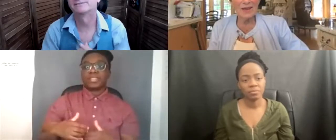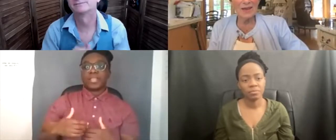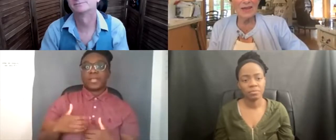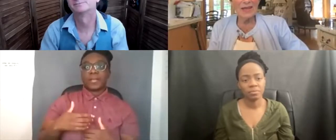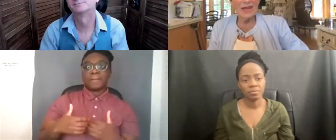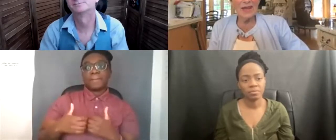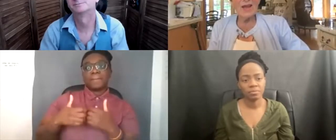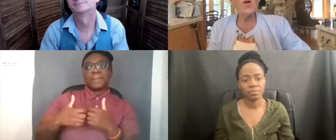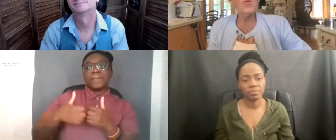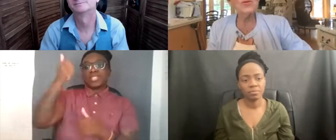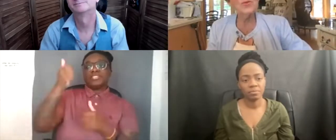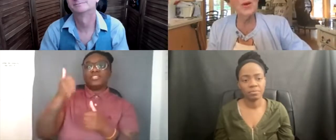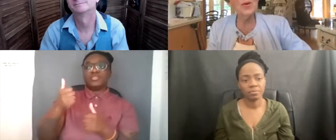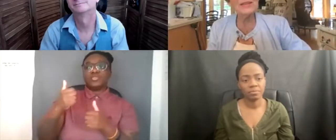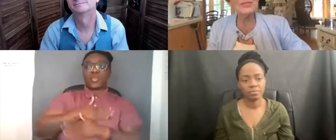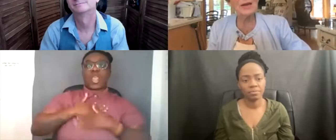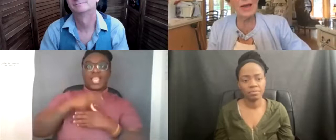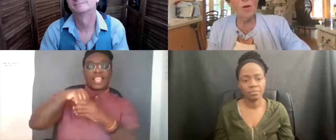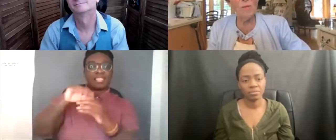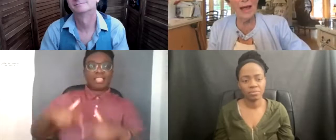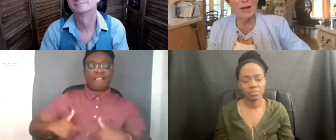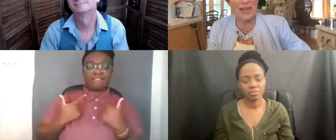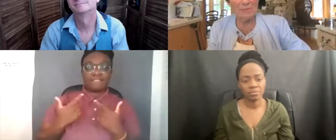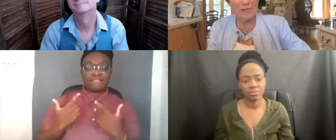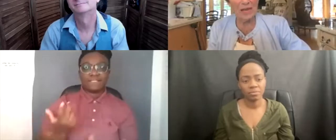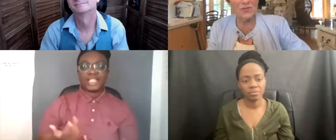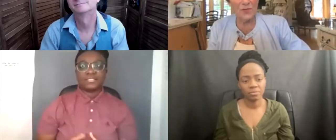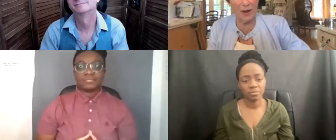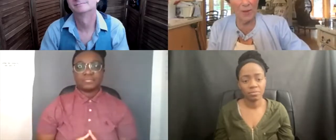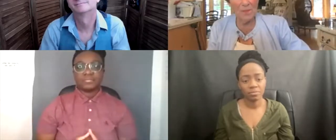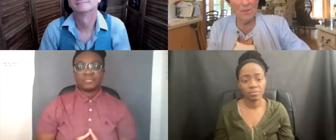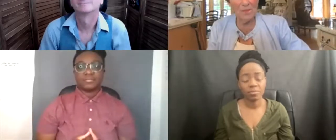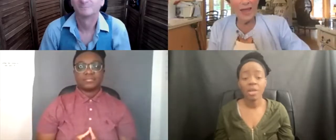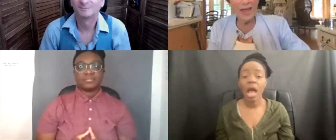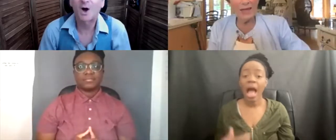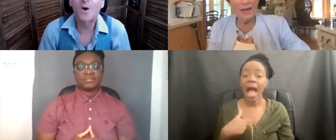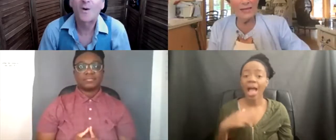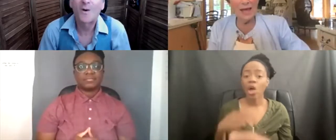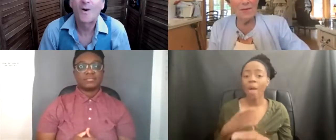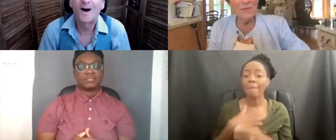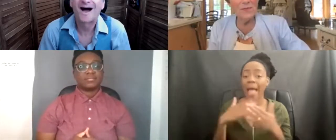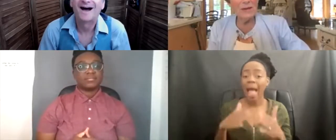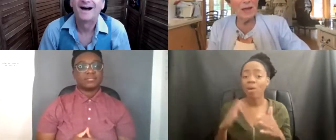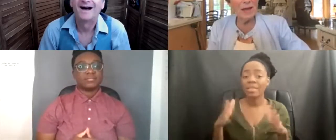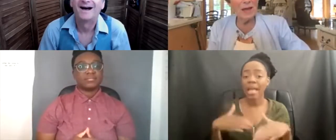life? Oh, do you know, I call my house Happy Days Farm. Mm-hmm. And